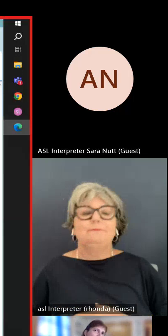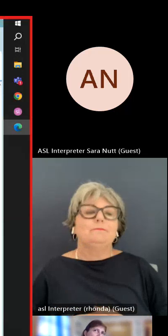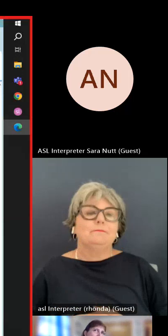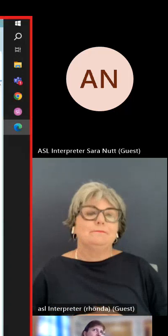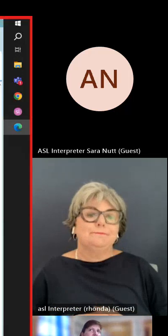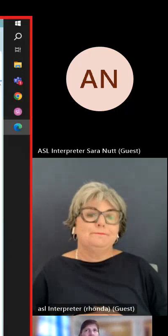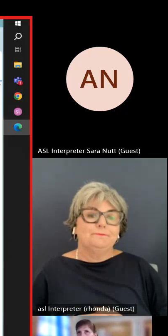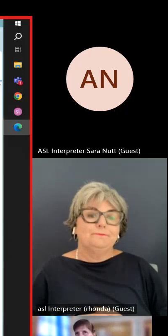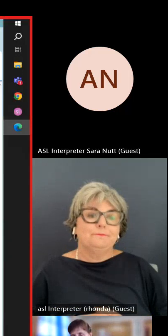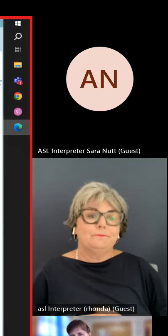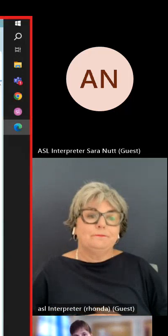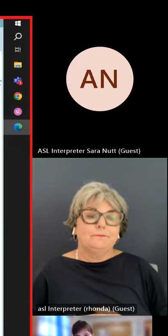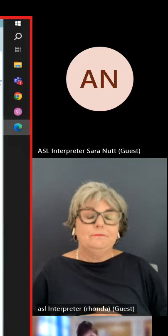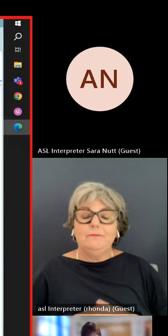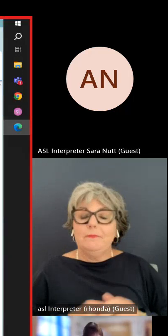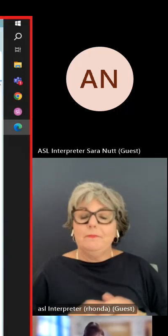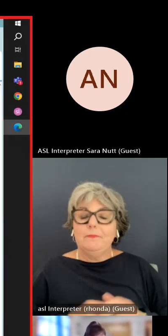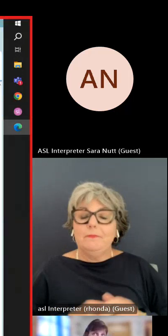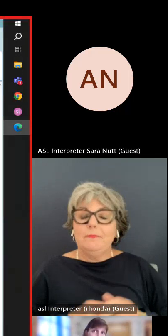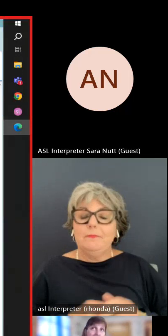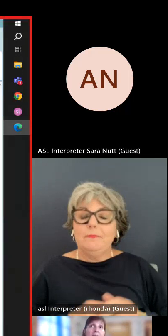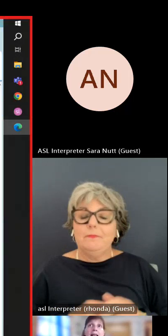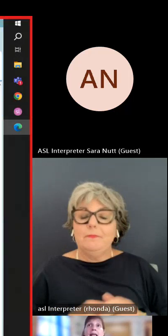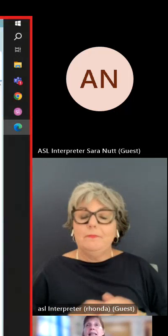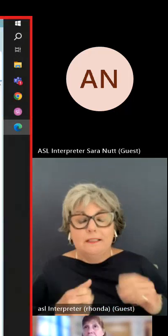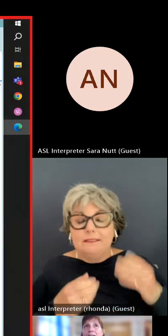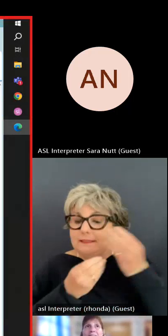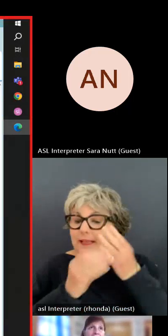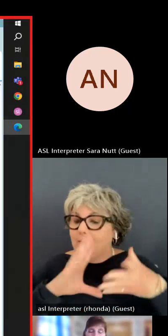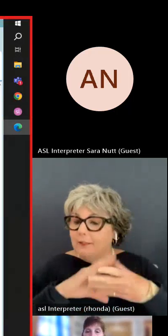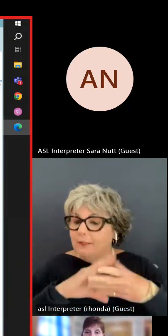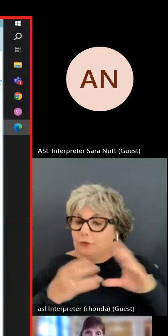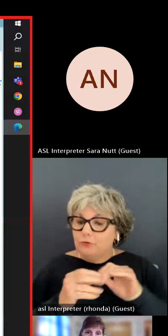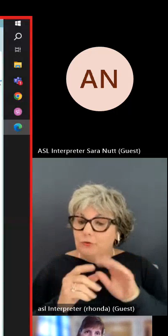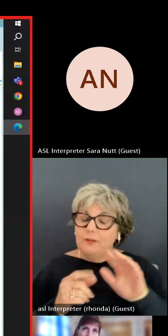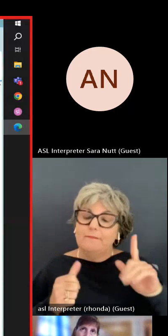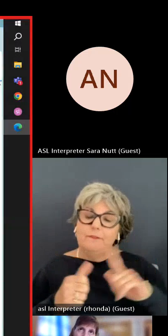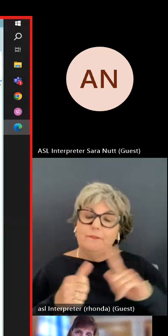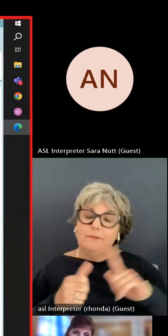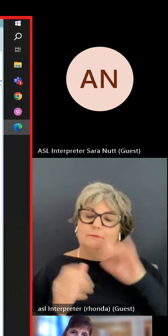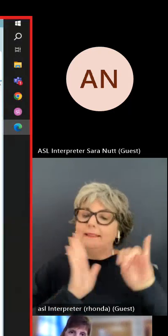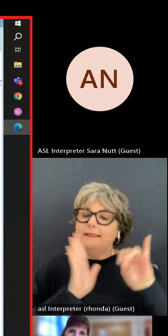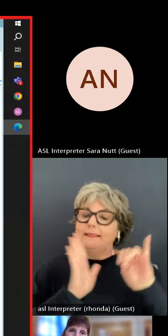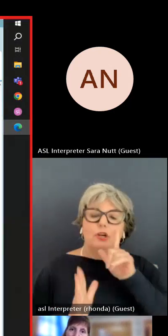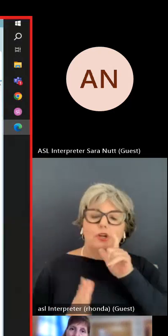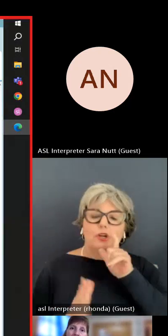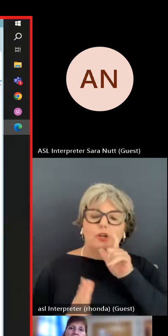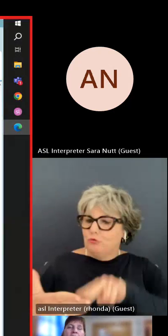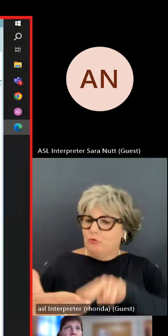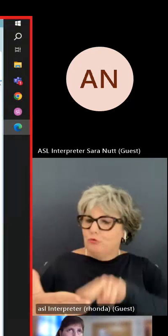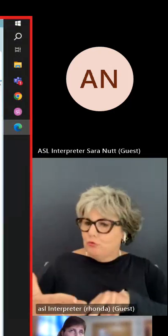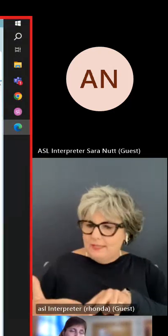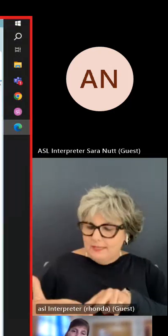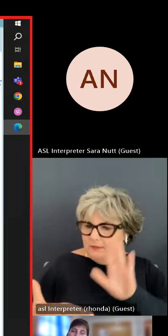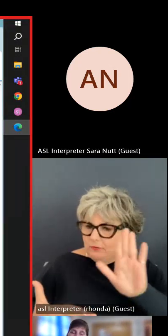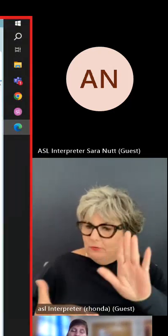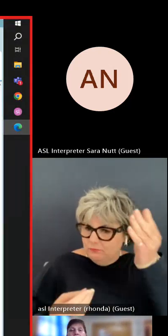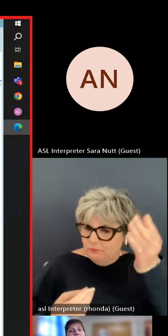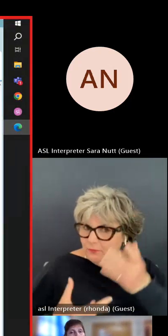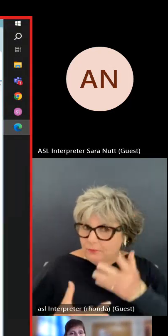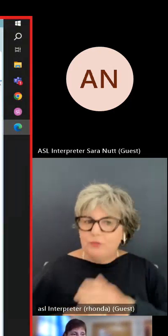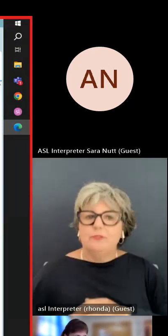So the first step to telling the story of your data is to identify your target audience. And the reason